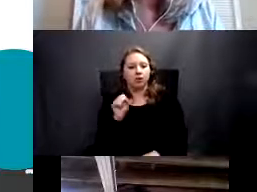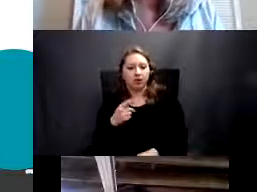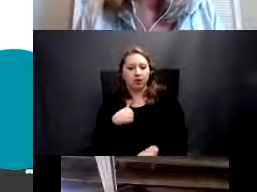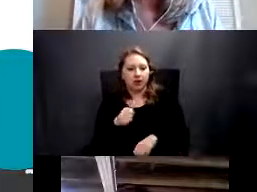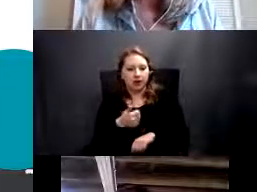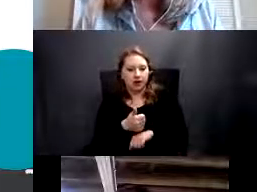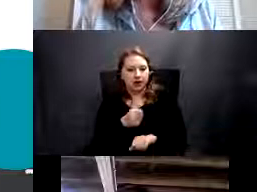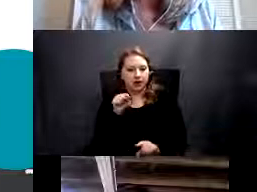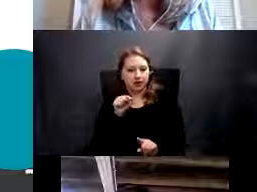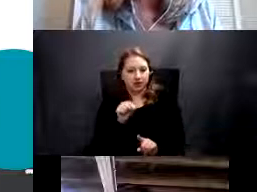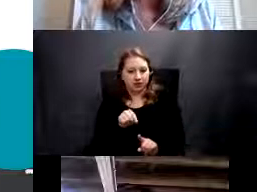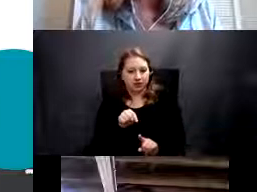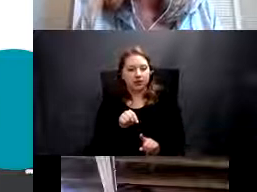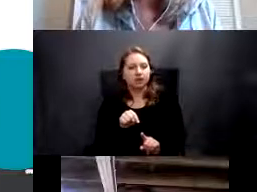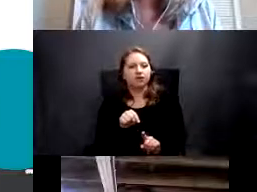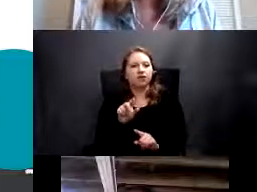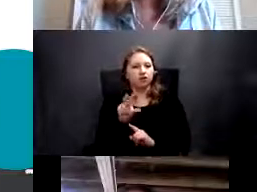countdown.